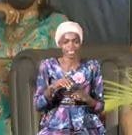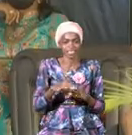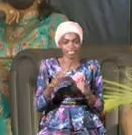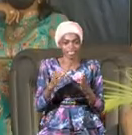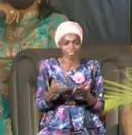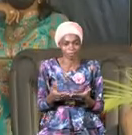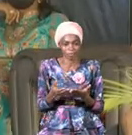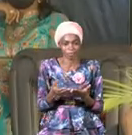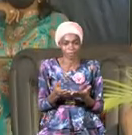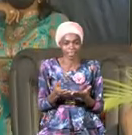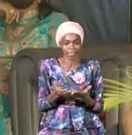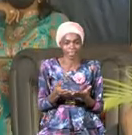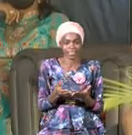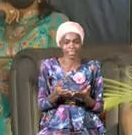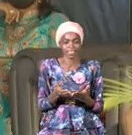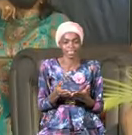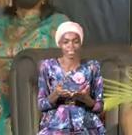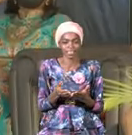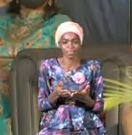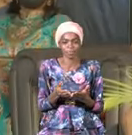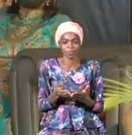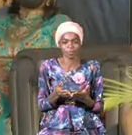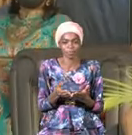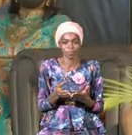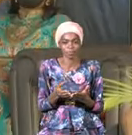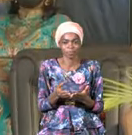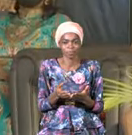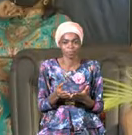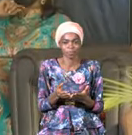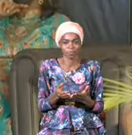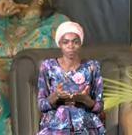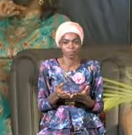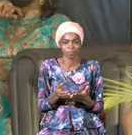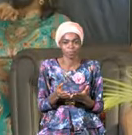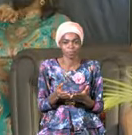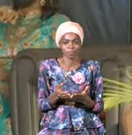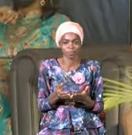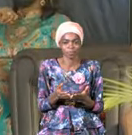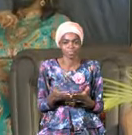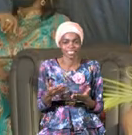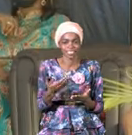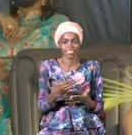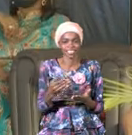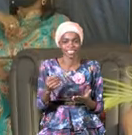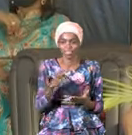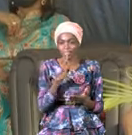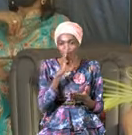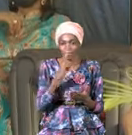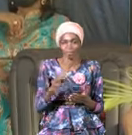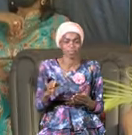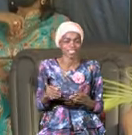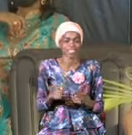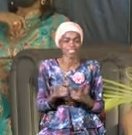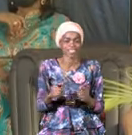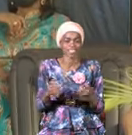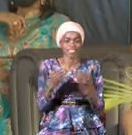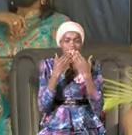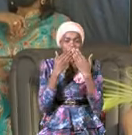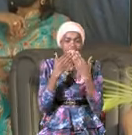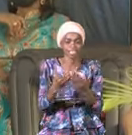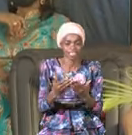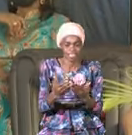their love for the youth. There is going to be a tumultuous word. Thank you. Can I hear you say